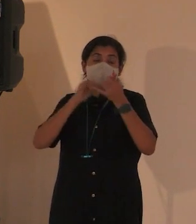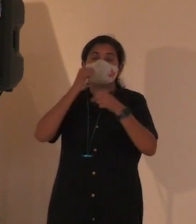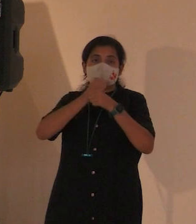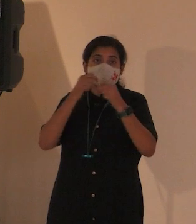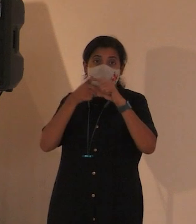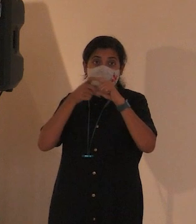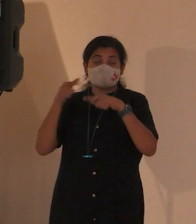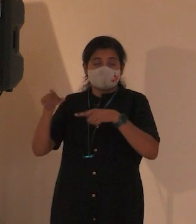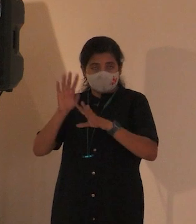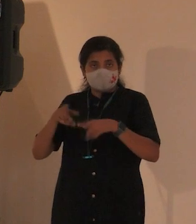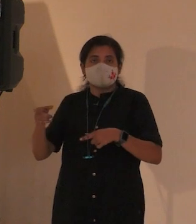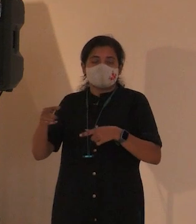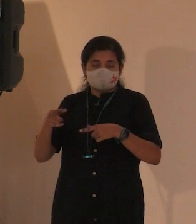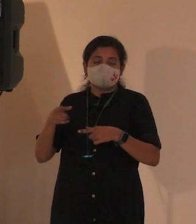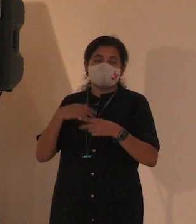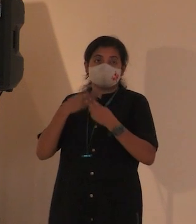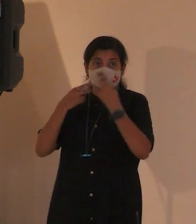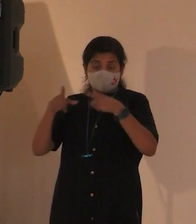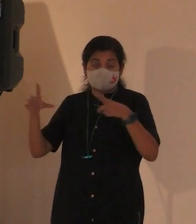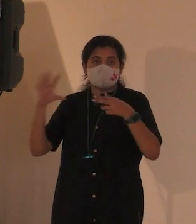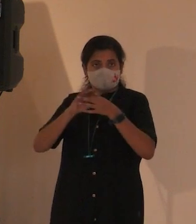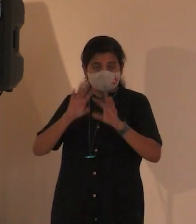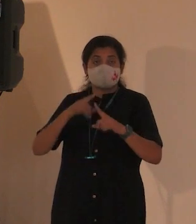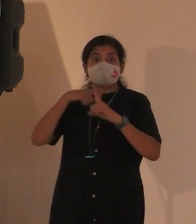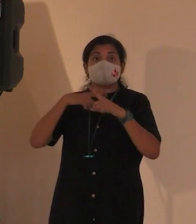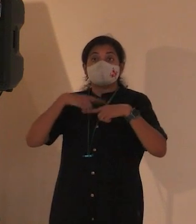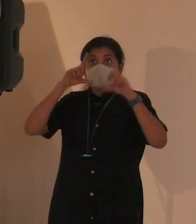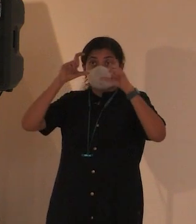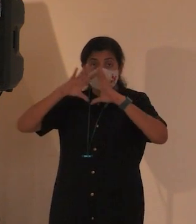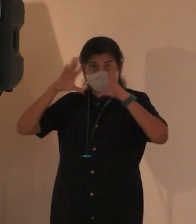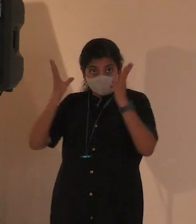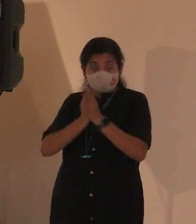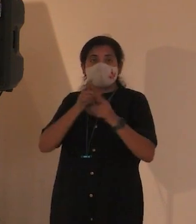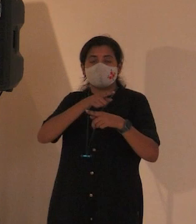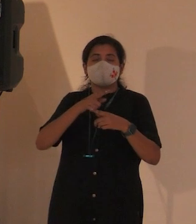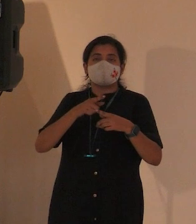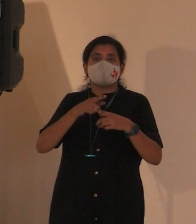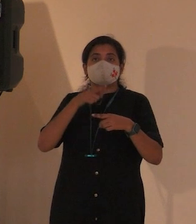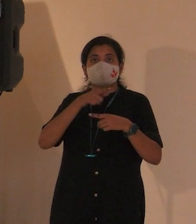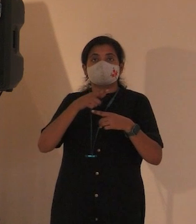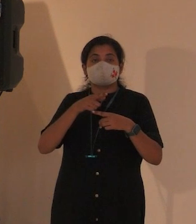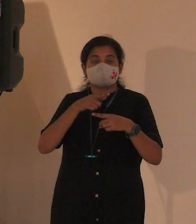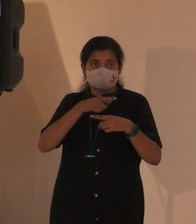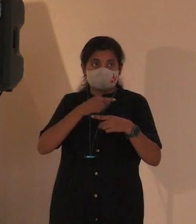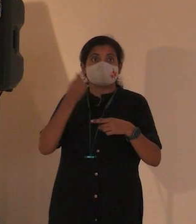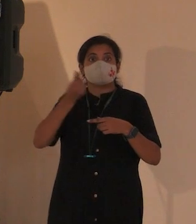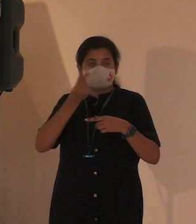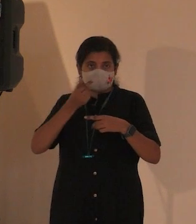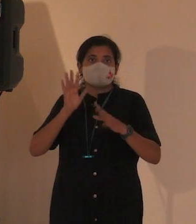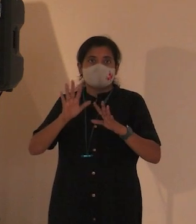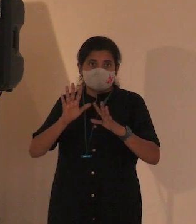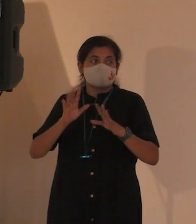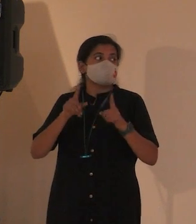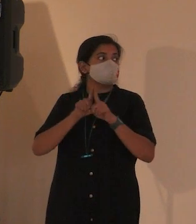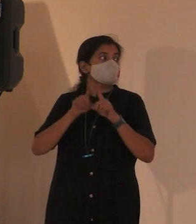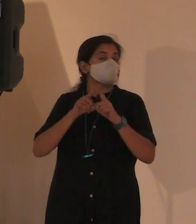Bengal and we have this entire photo archive as well as letters. We have very beautiful love letters that